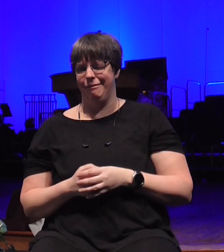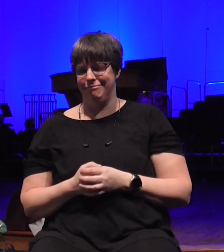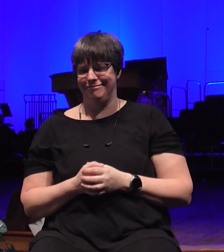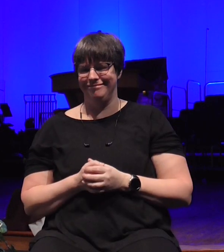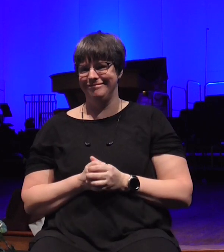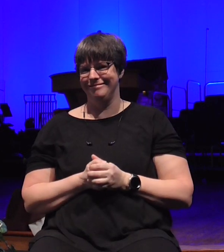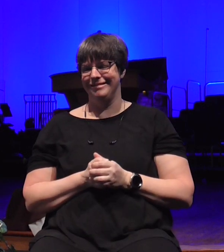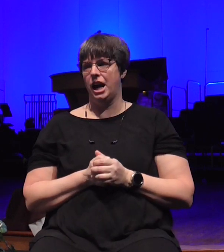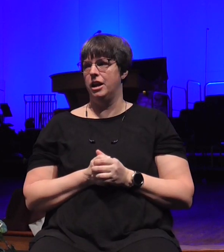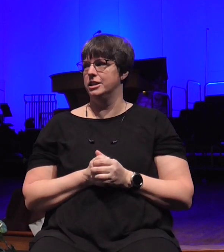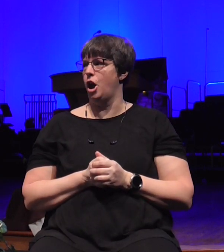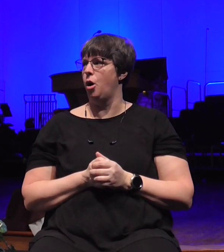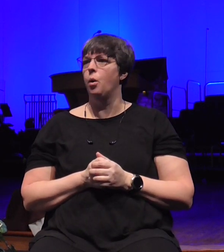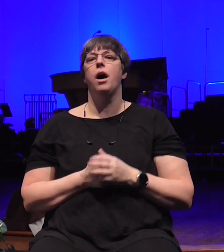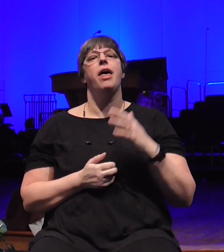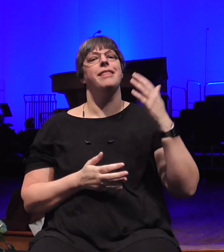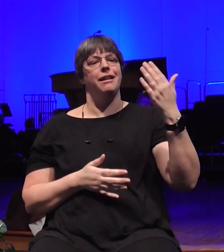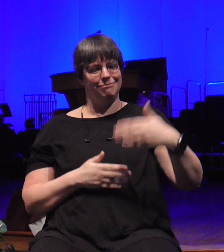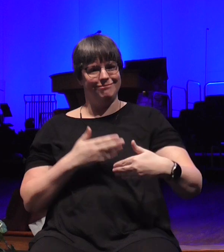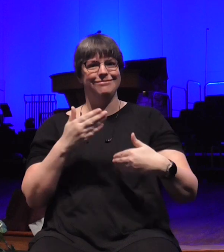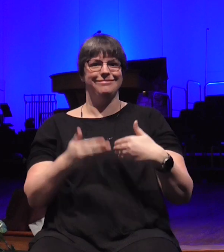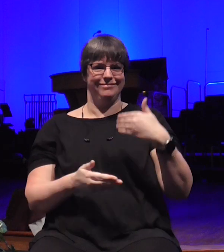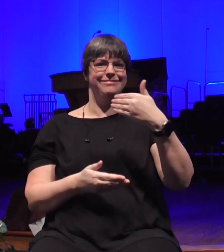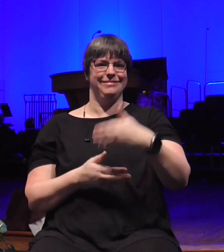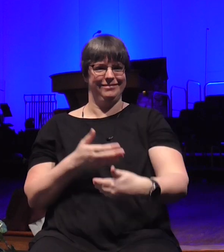And one thing led to another.